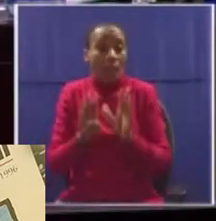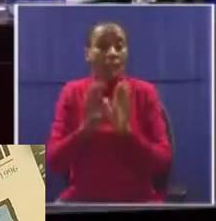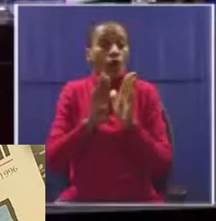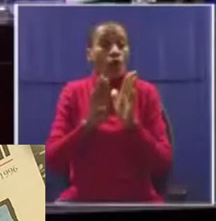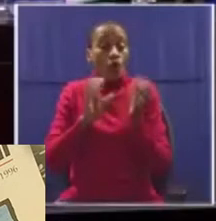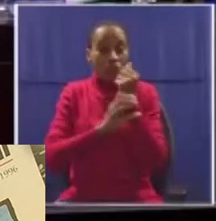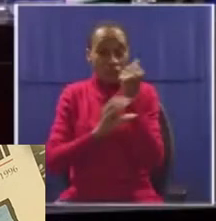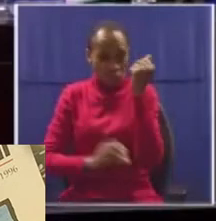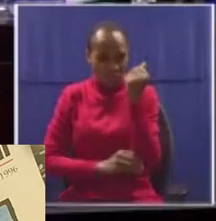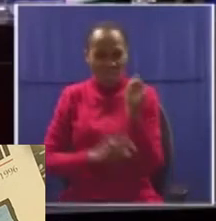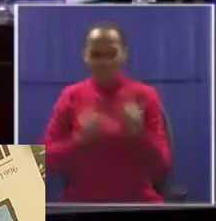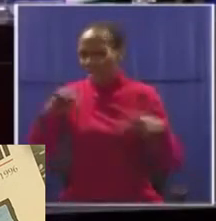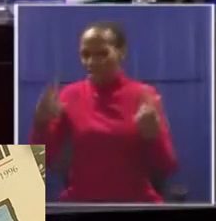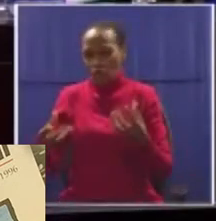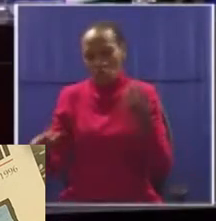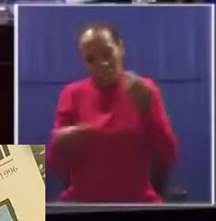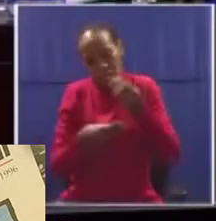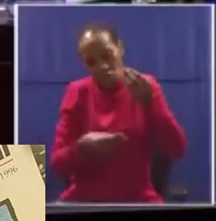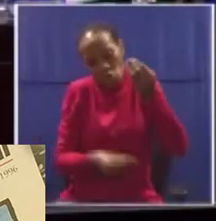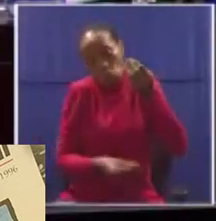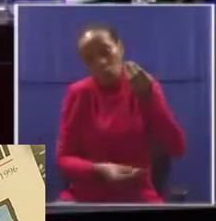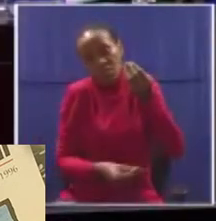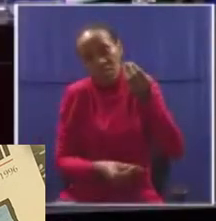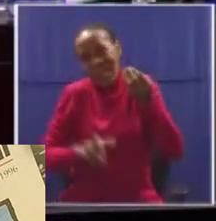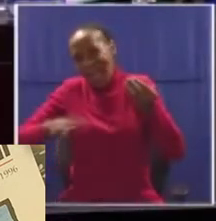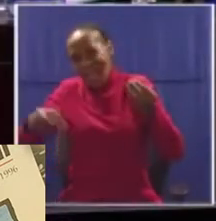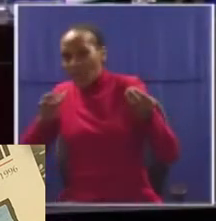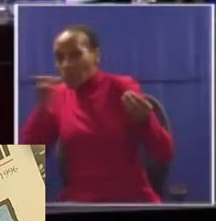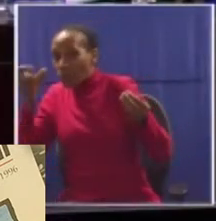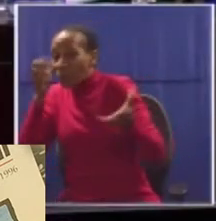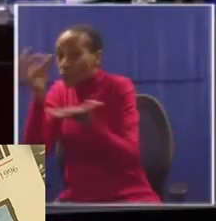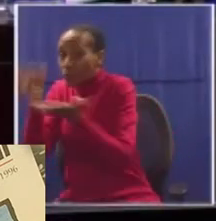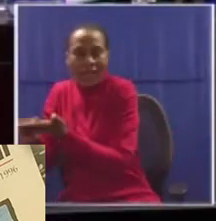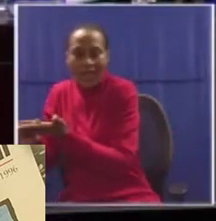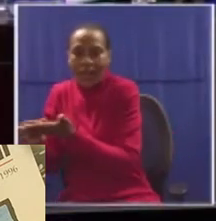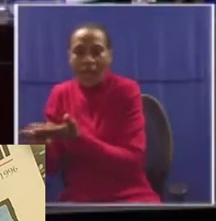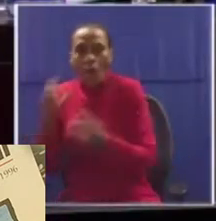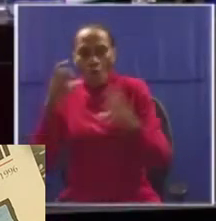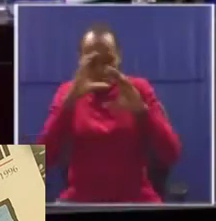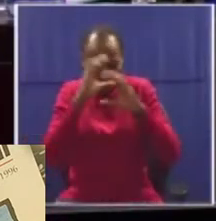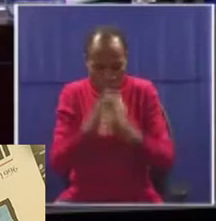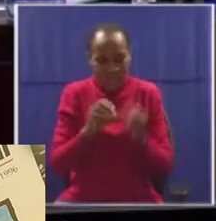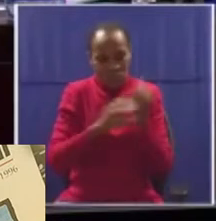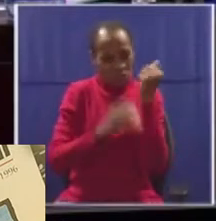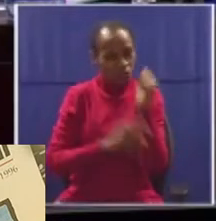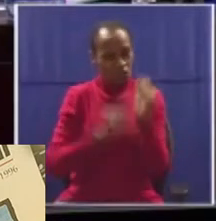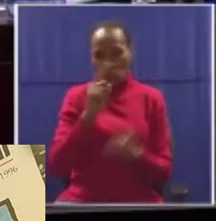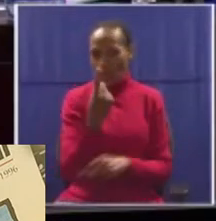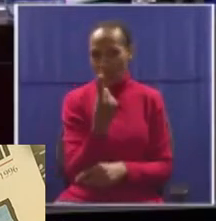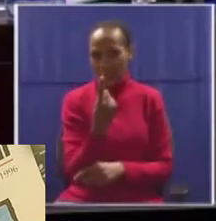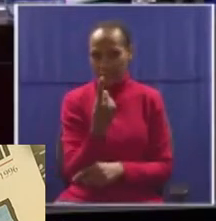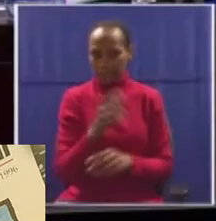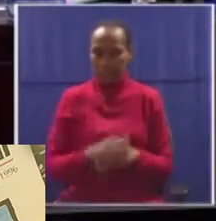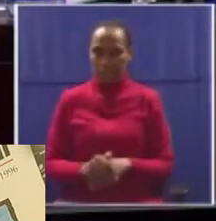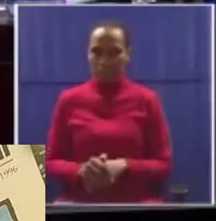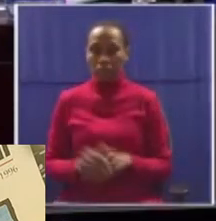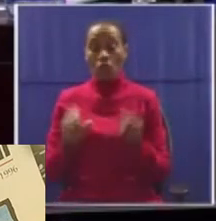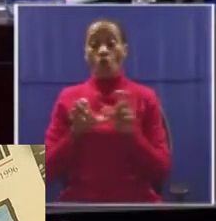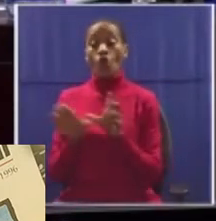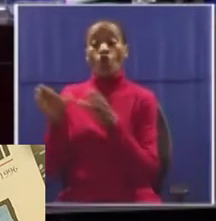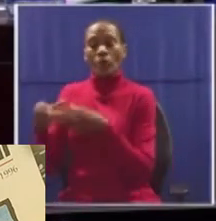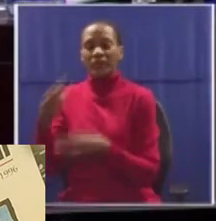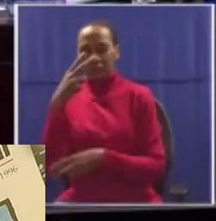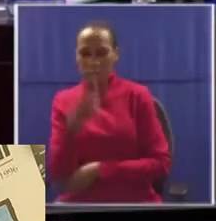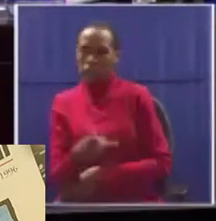include any provisions other than the Constitutional Amendments and matters connected with the amendment the